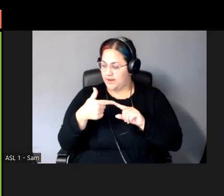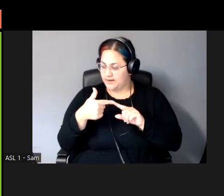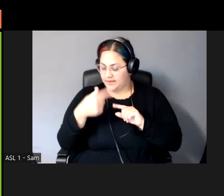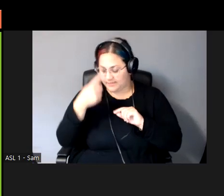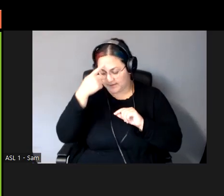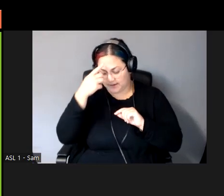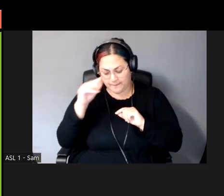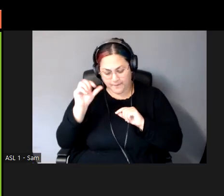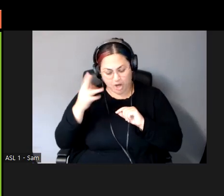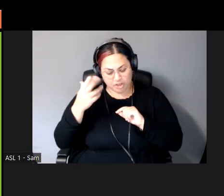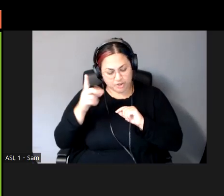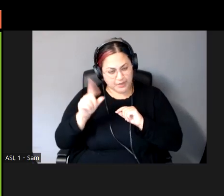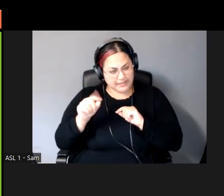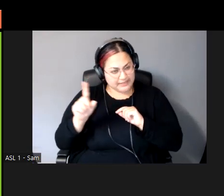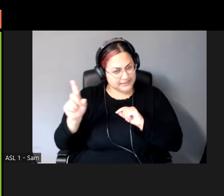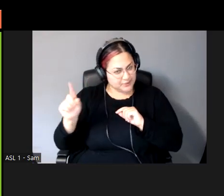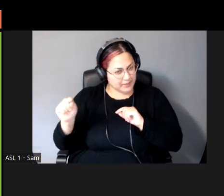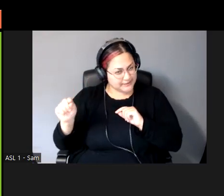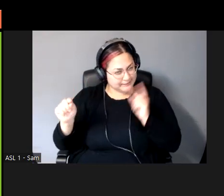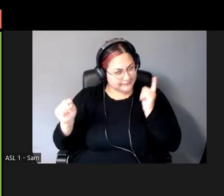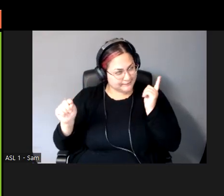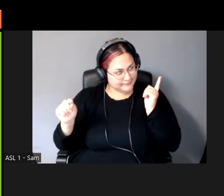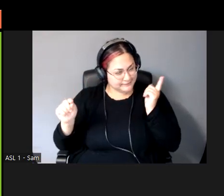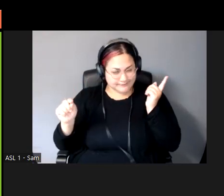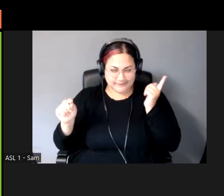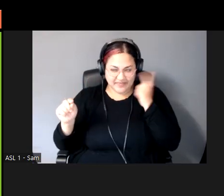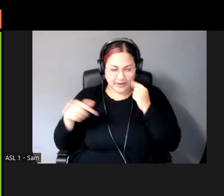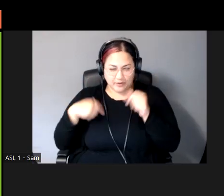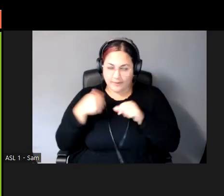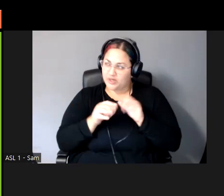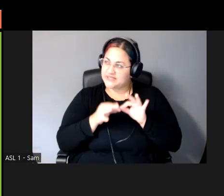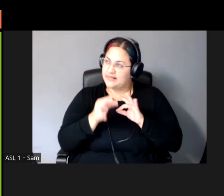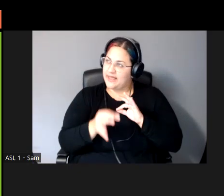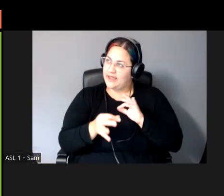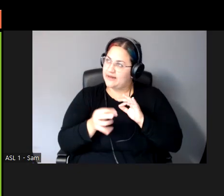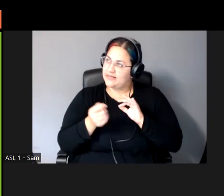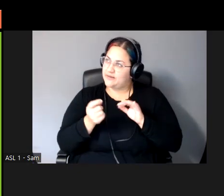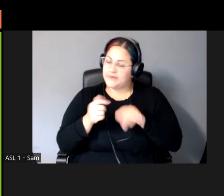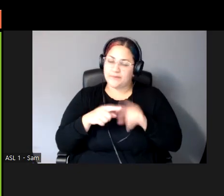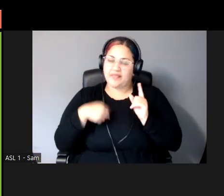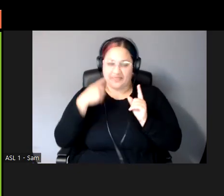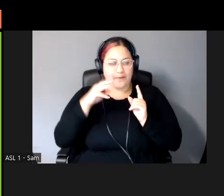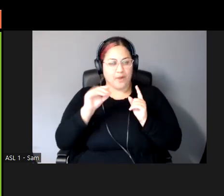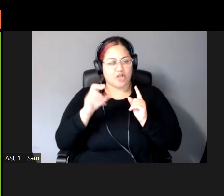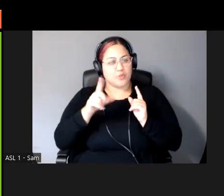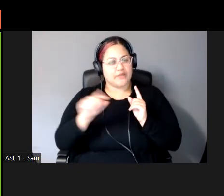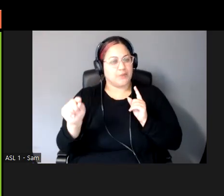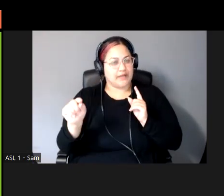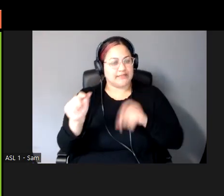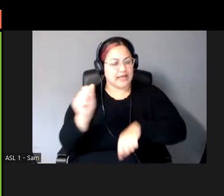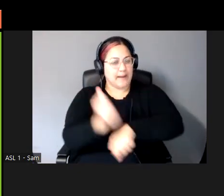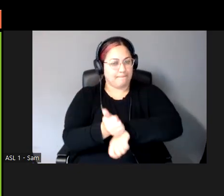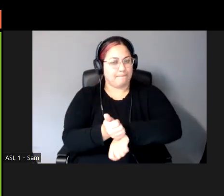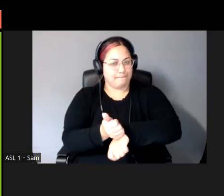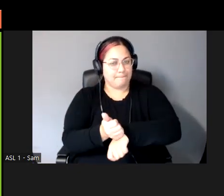March 2020, I could be mixing up on my timing now because it was delayed at one point. But when they came into force, part of the